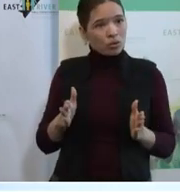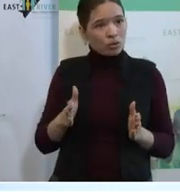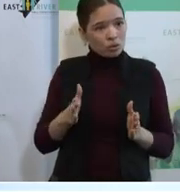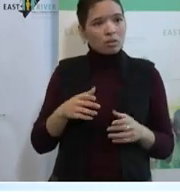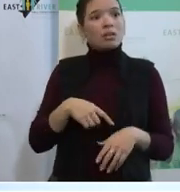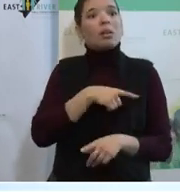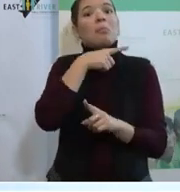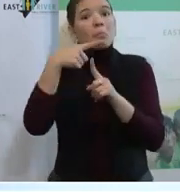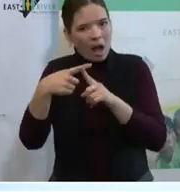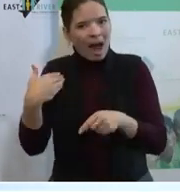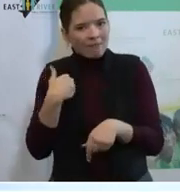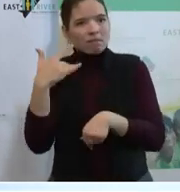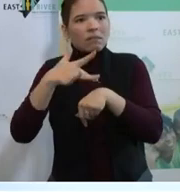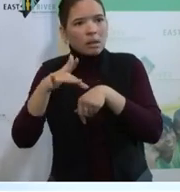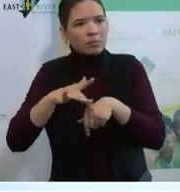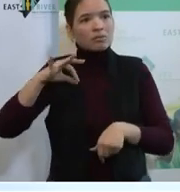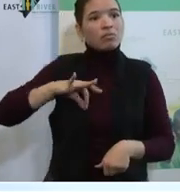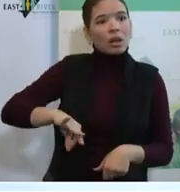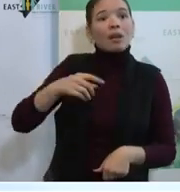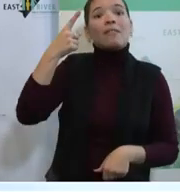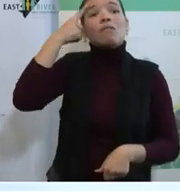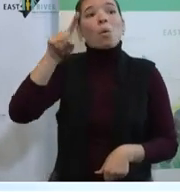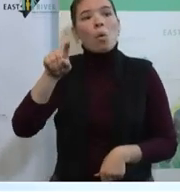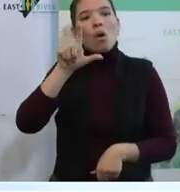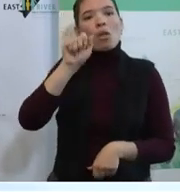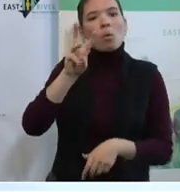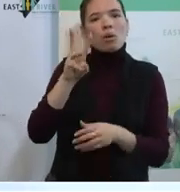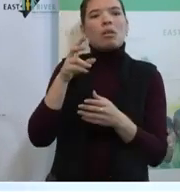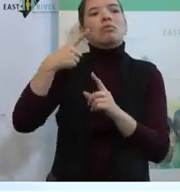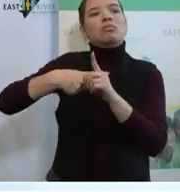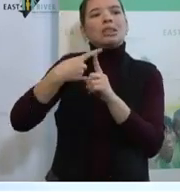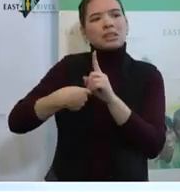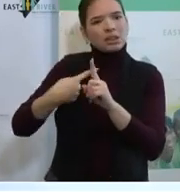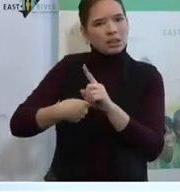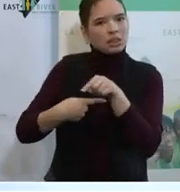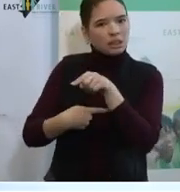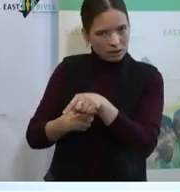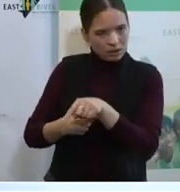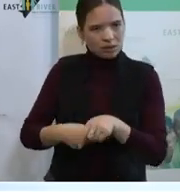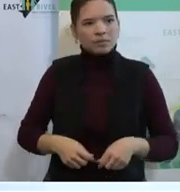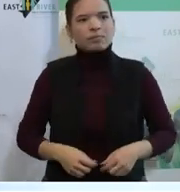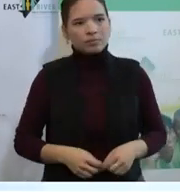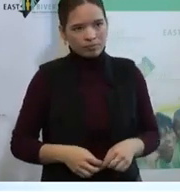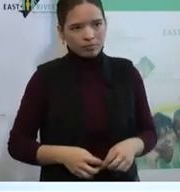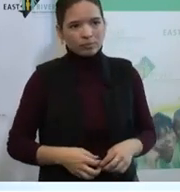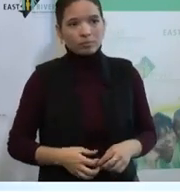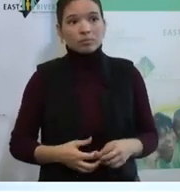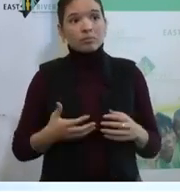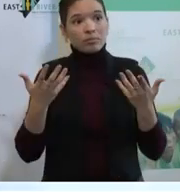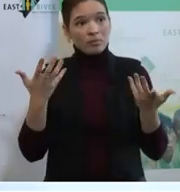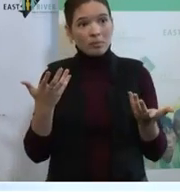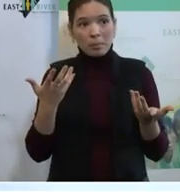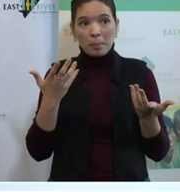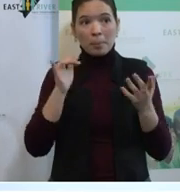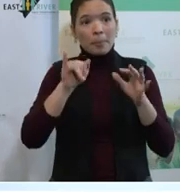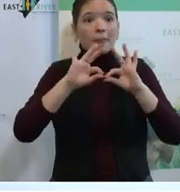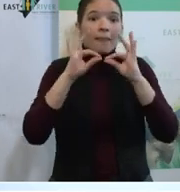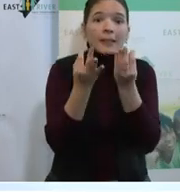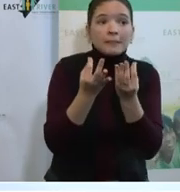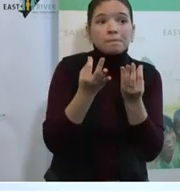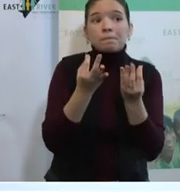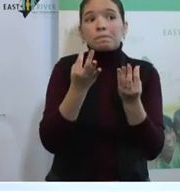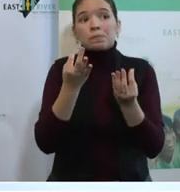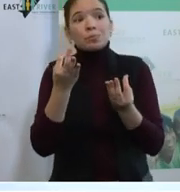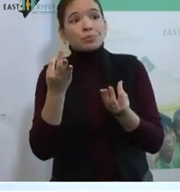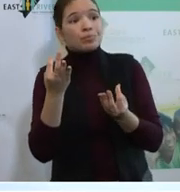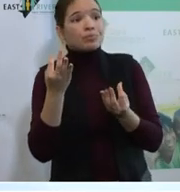child care credit, which is for children under 4 and for families that don't receive daycare subsidies. So these